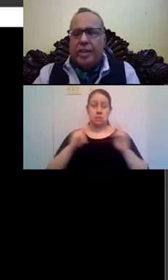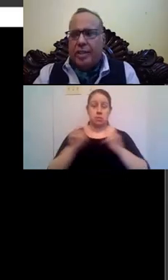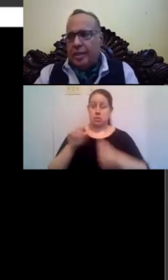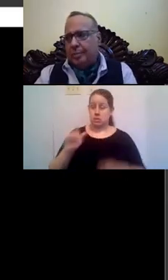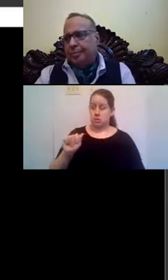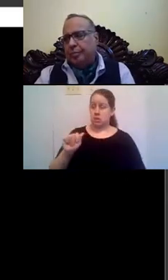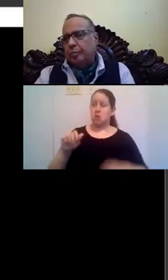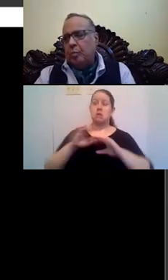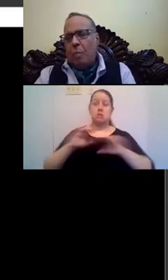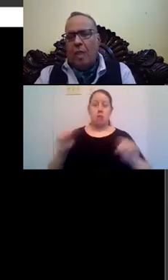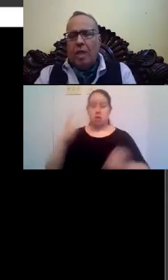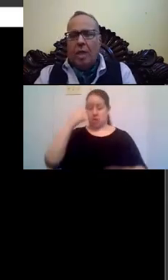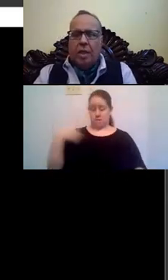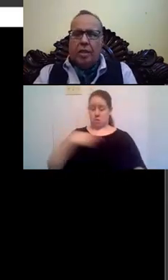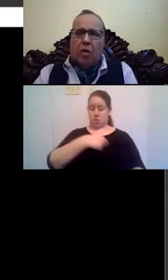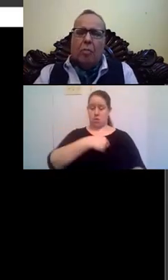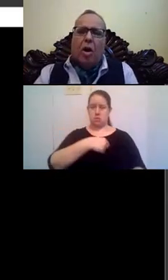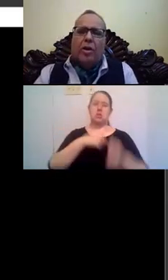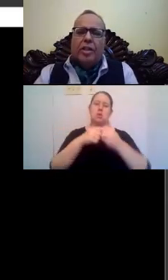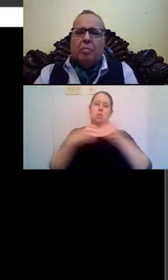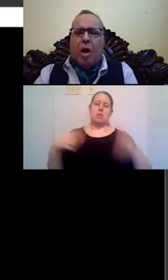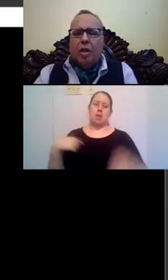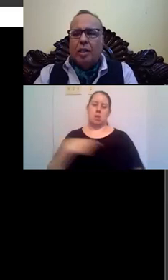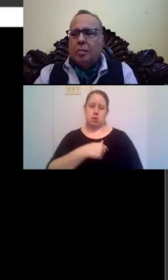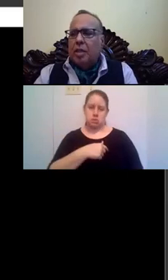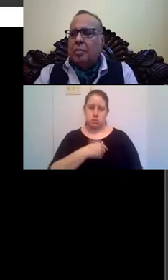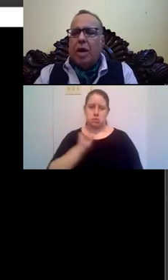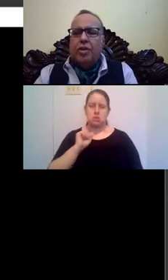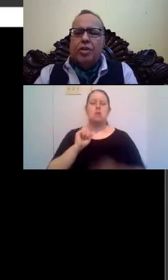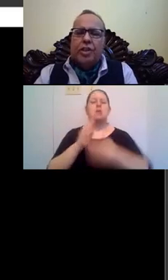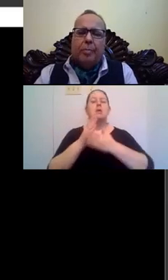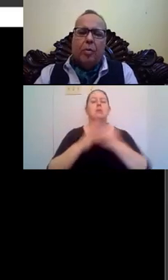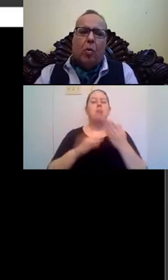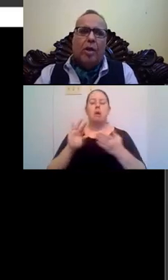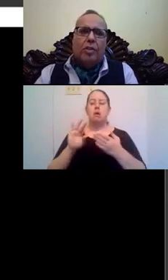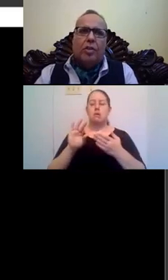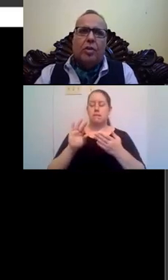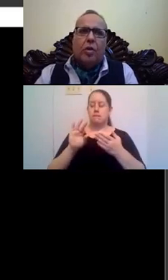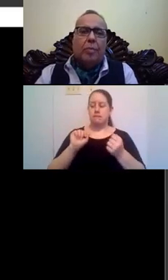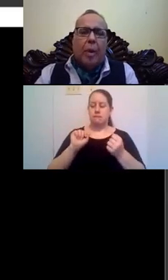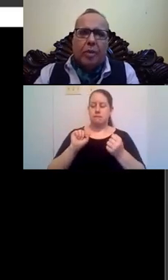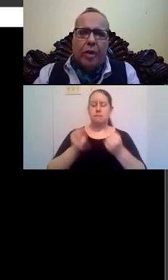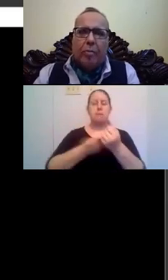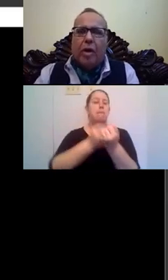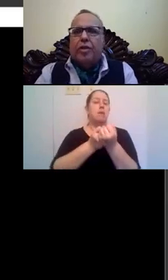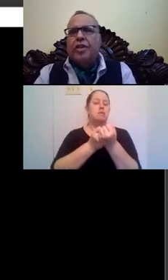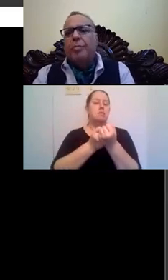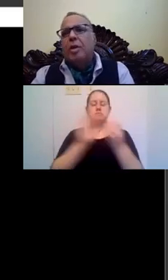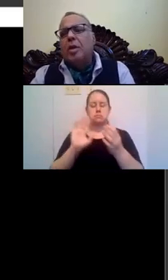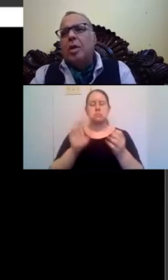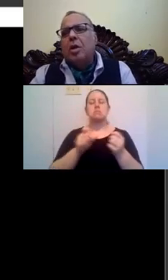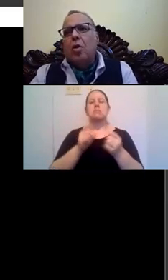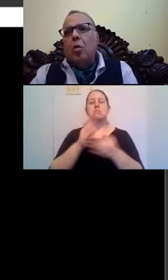without us. So a part of this sponsorship was to,